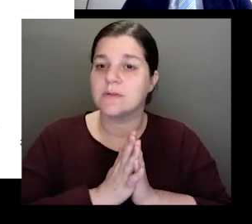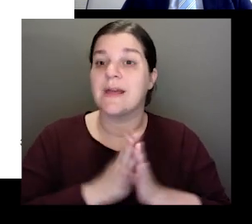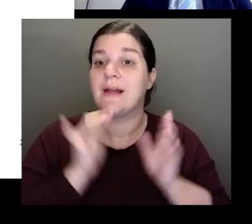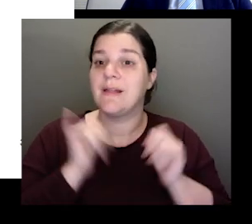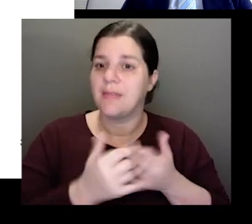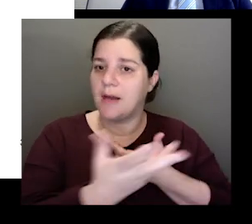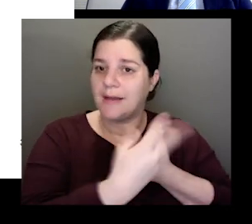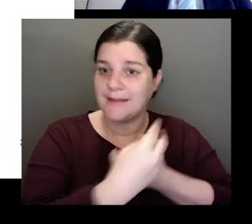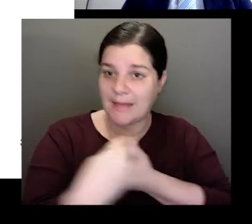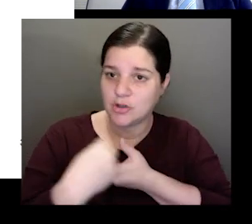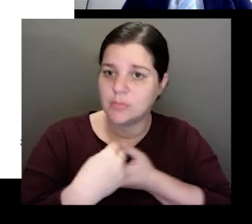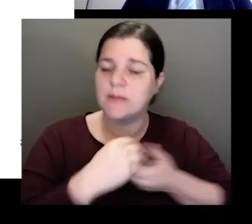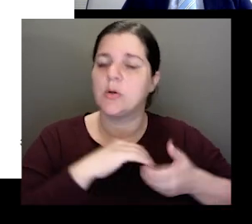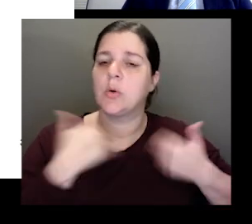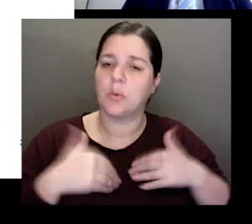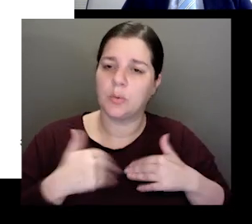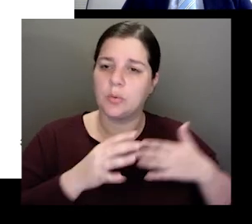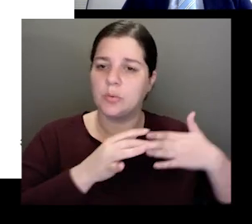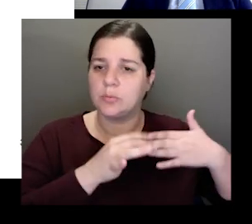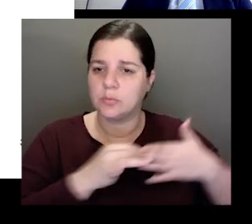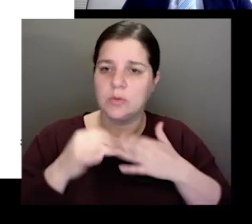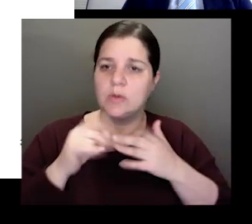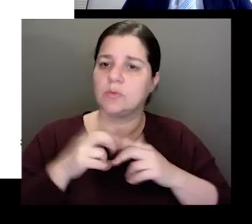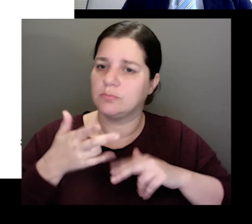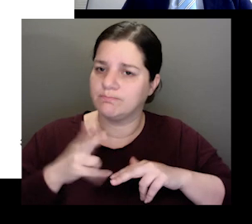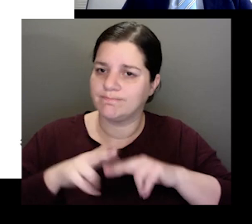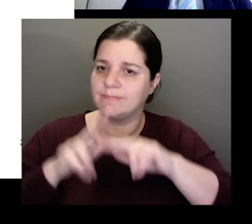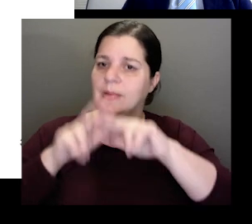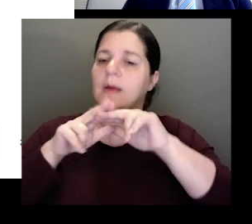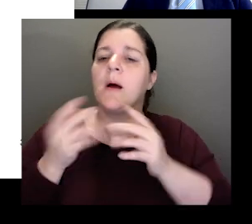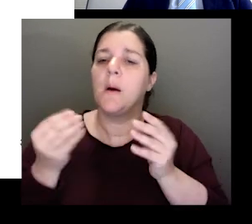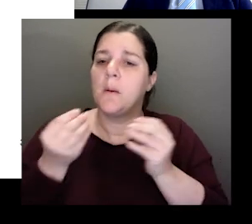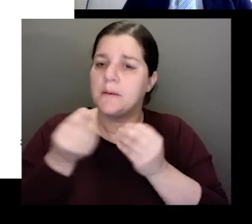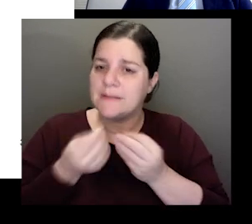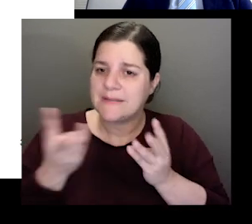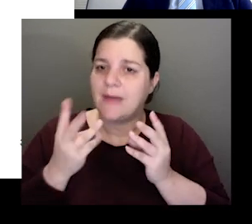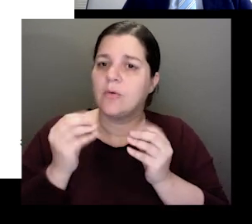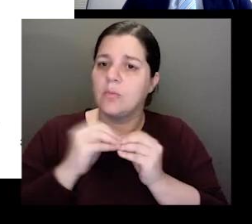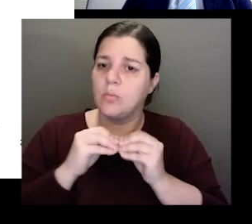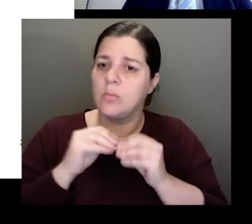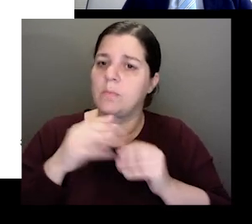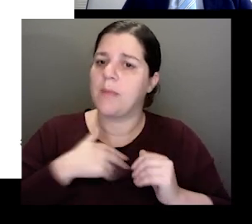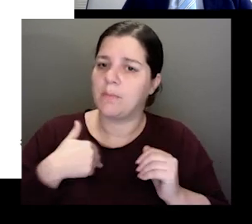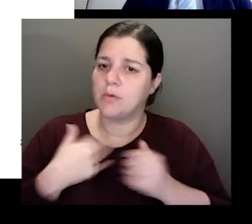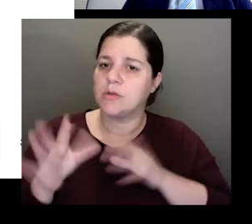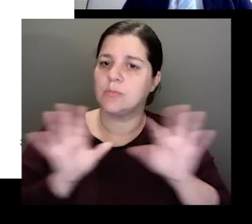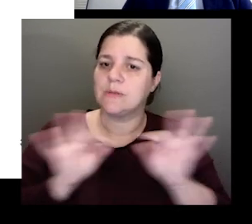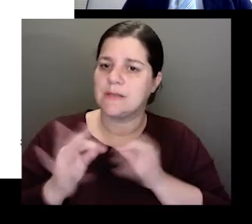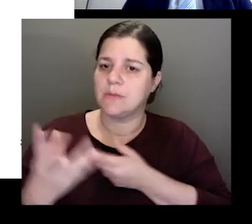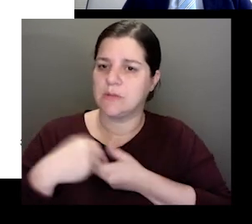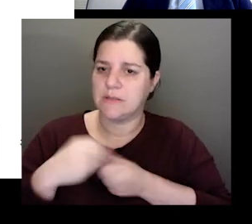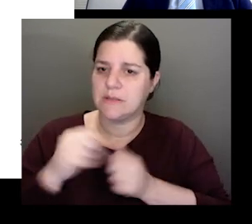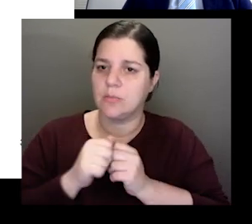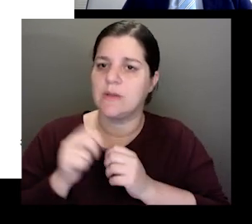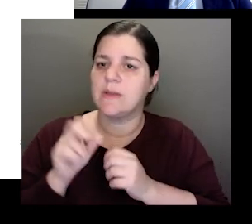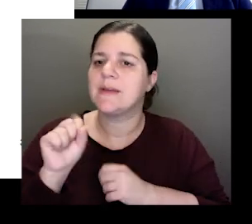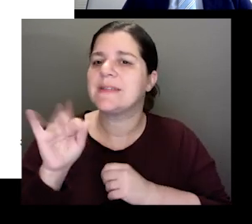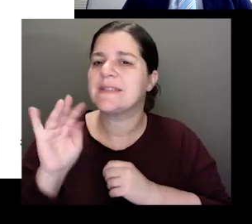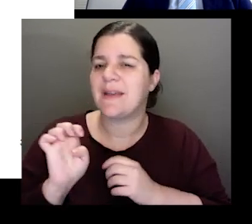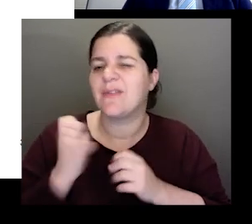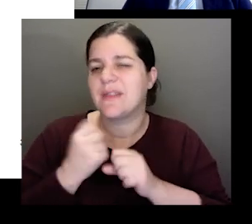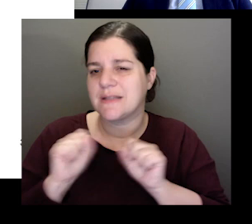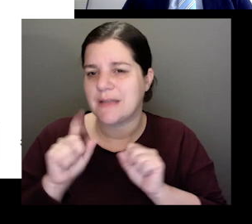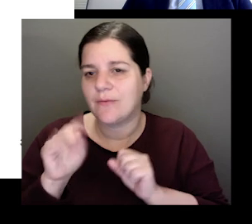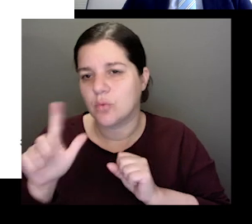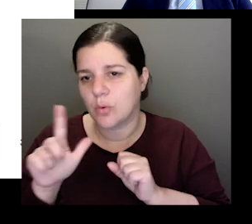in 2022 when several SLTT GCC members were selected to participate in the Safe Tool pilot